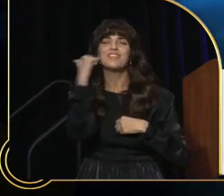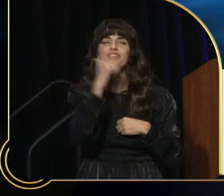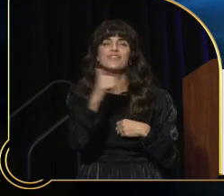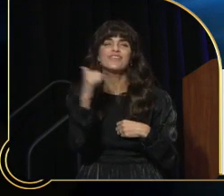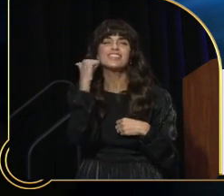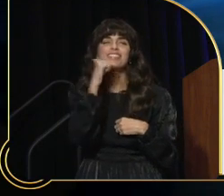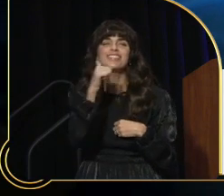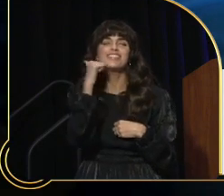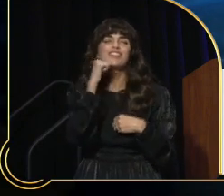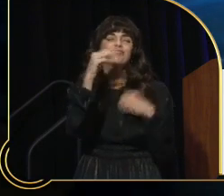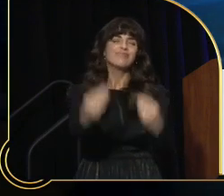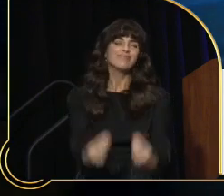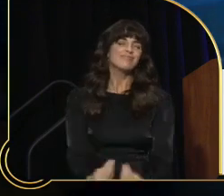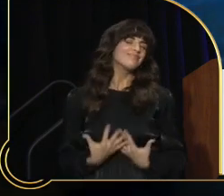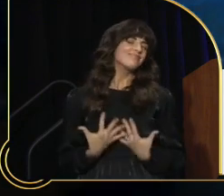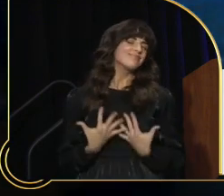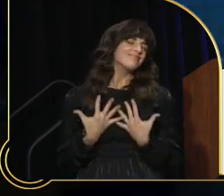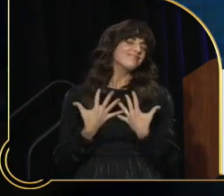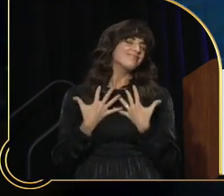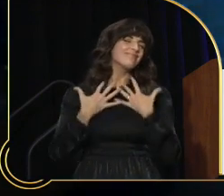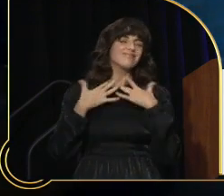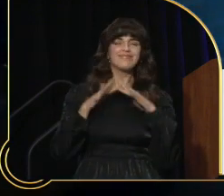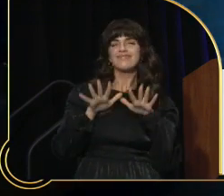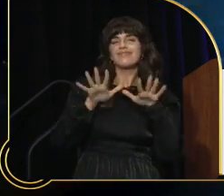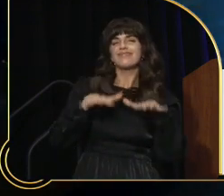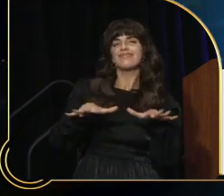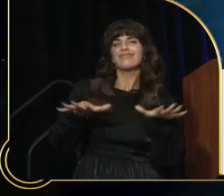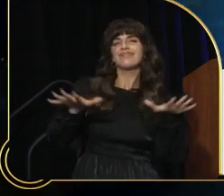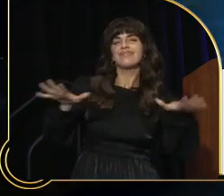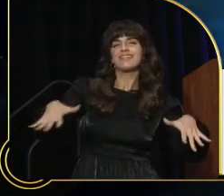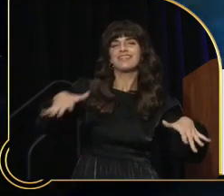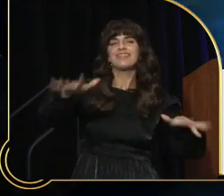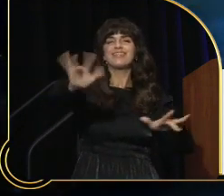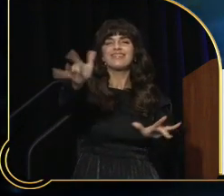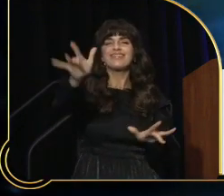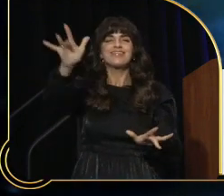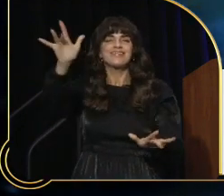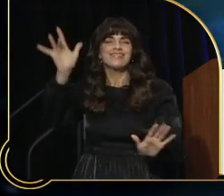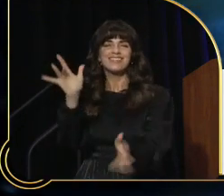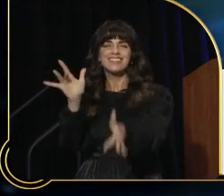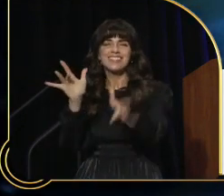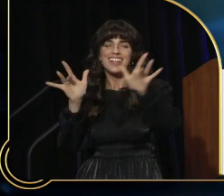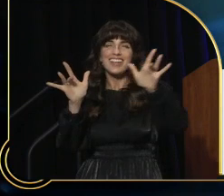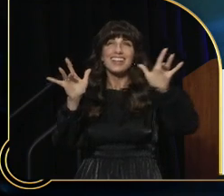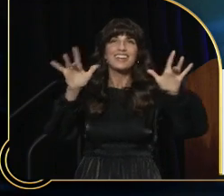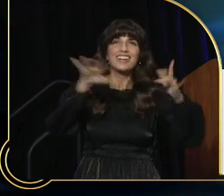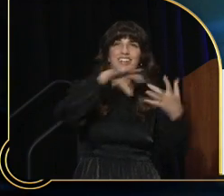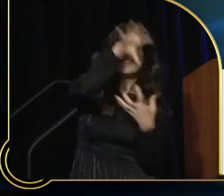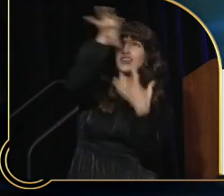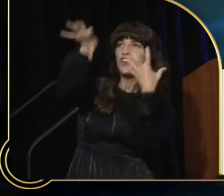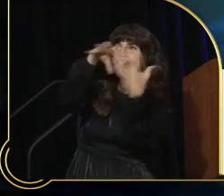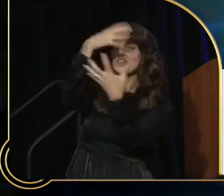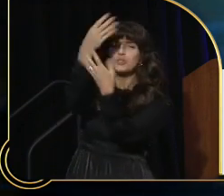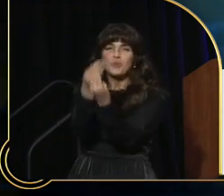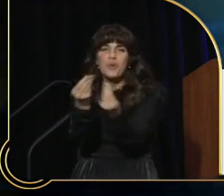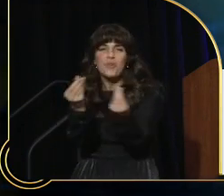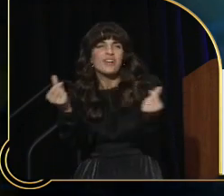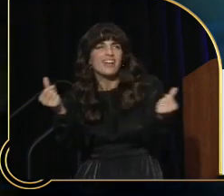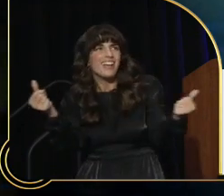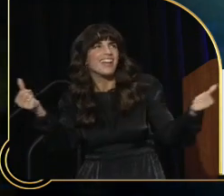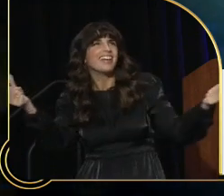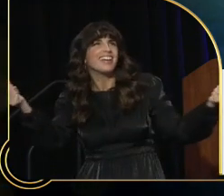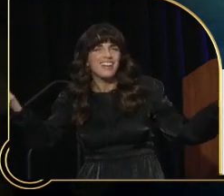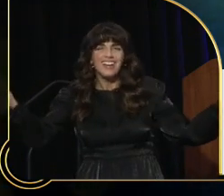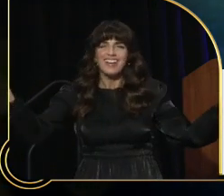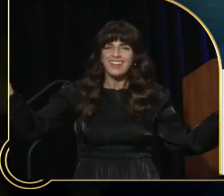You're my inspiration. Inspiration, that's the way. Brings a sparkle to each day. Makes the dark clouds go